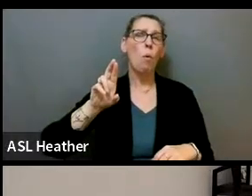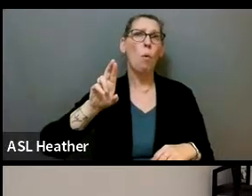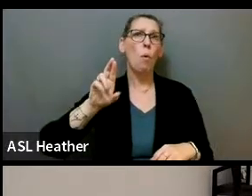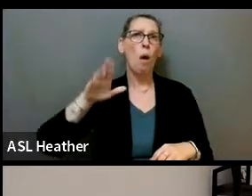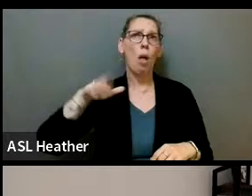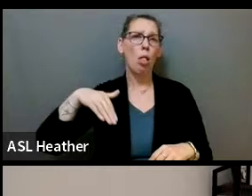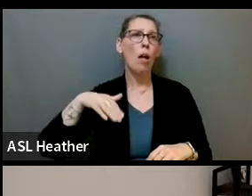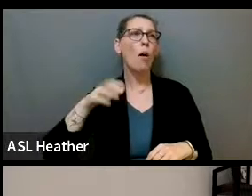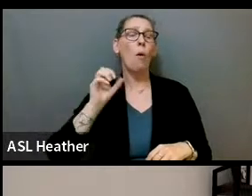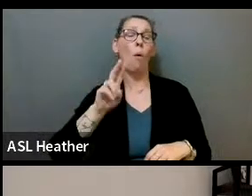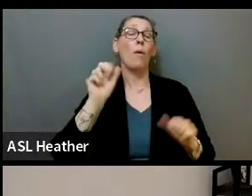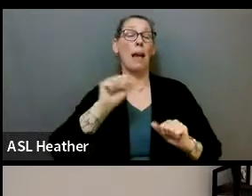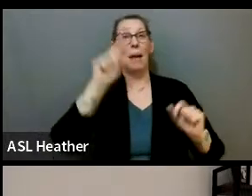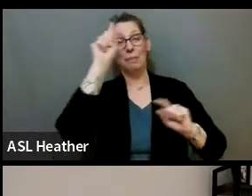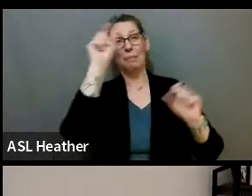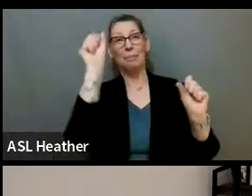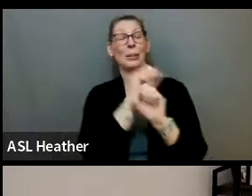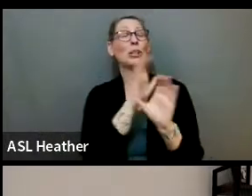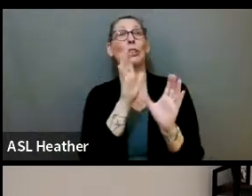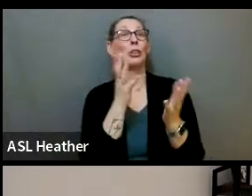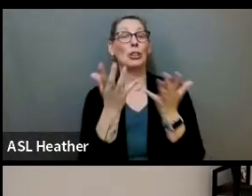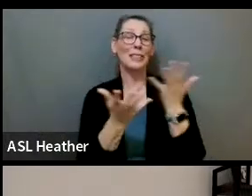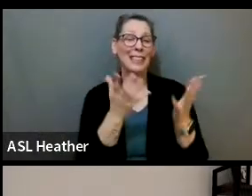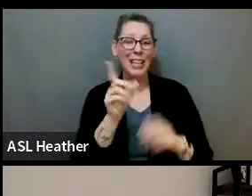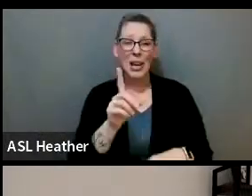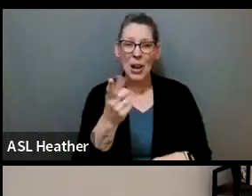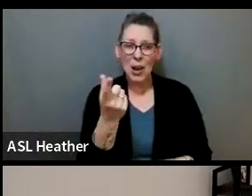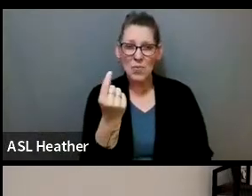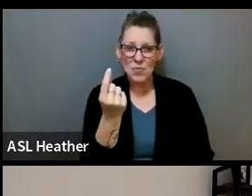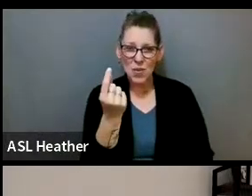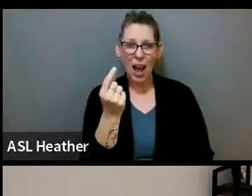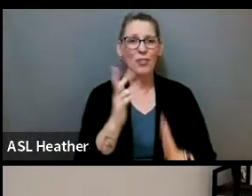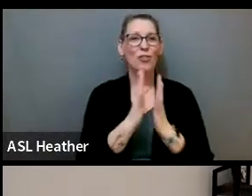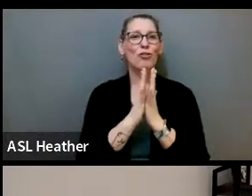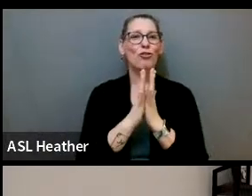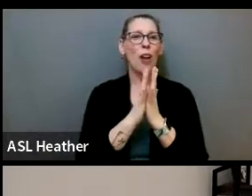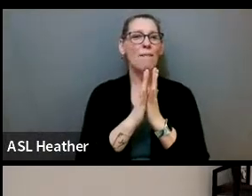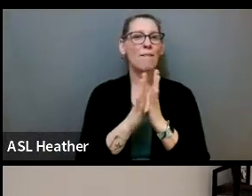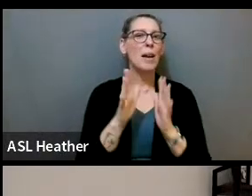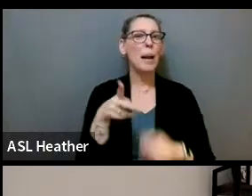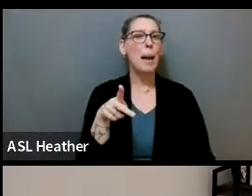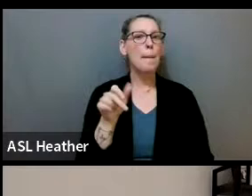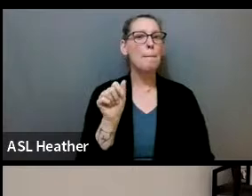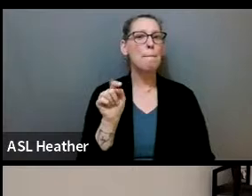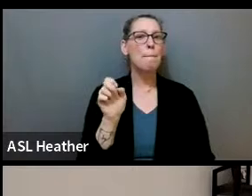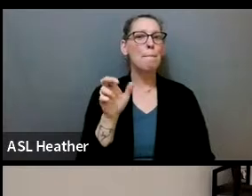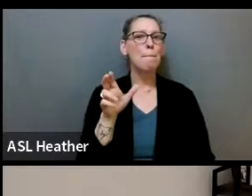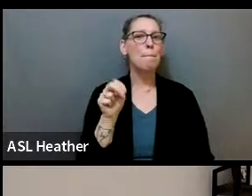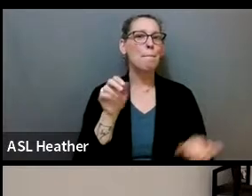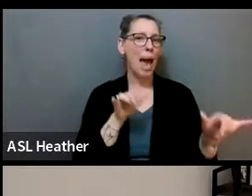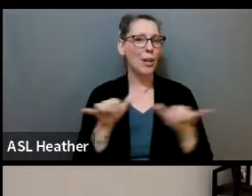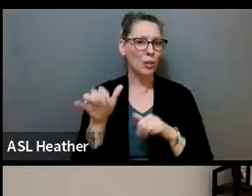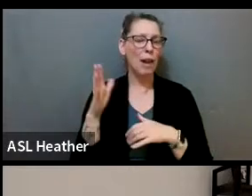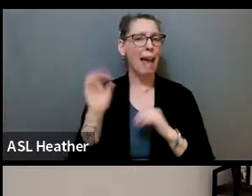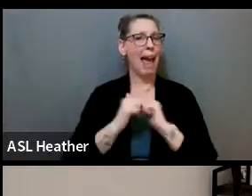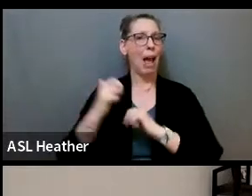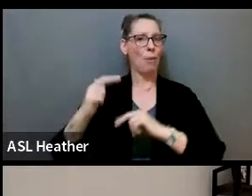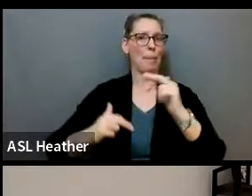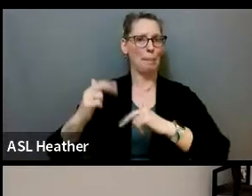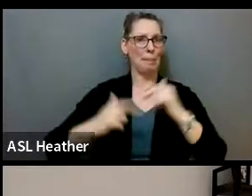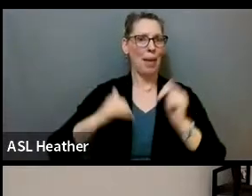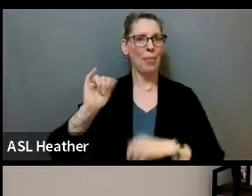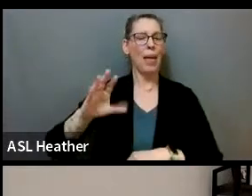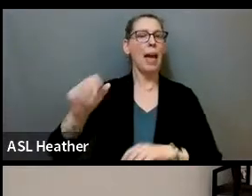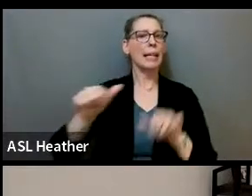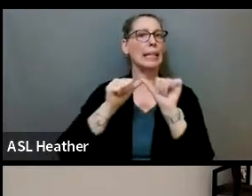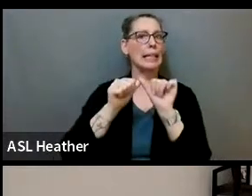be able to picture some way, what is the traffic patterns and how are they going to build this thing and keep traffic going